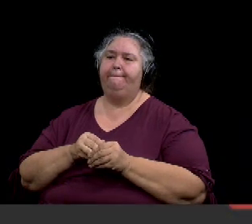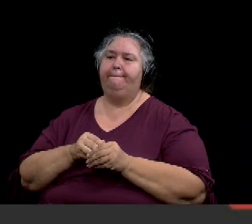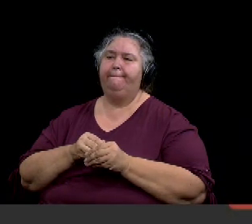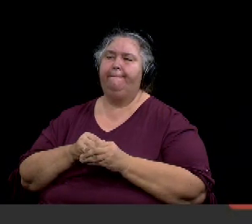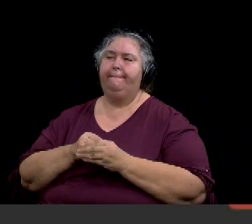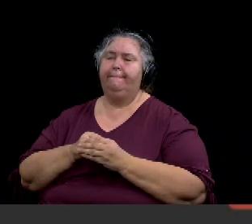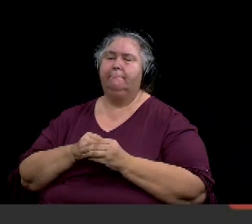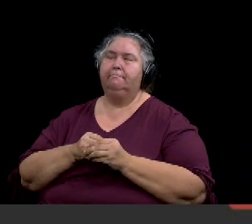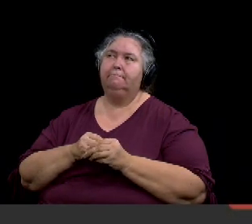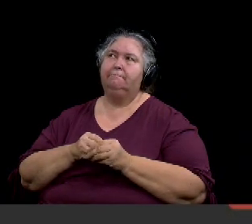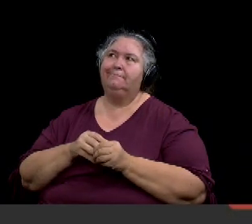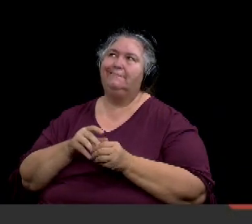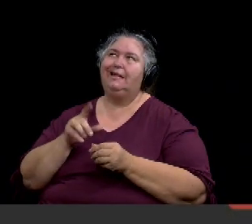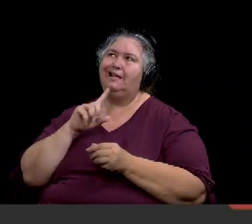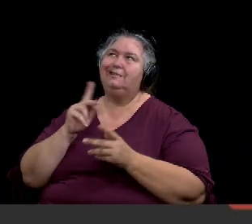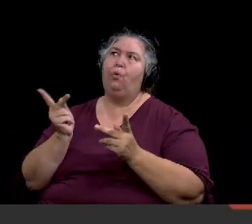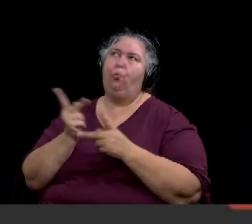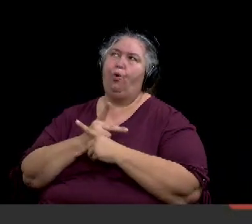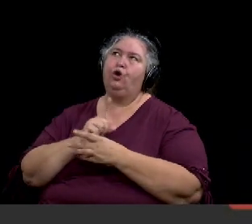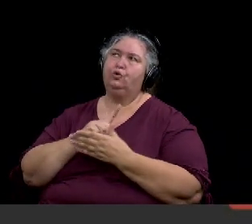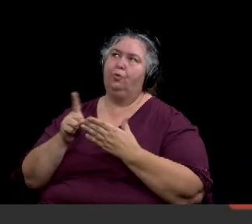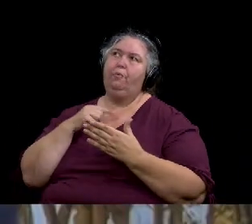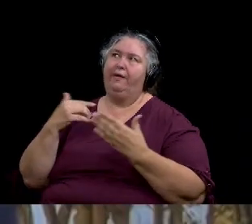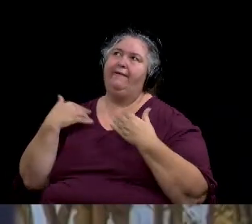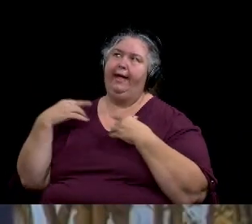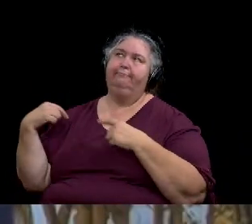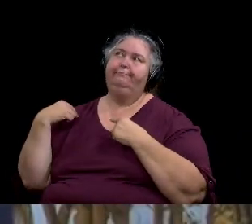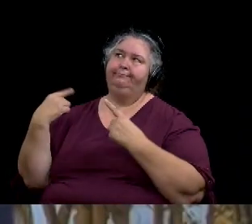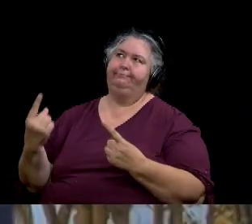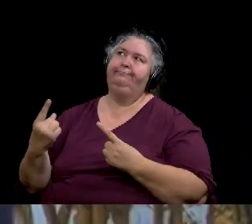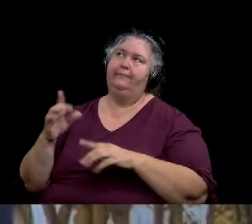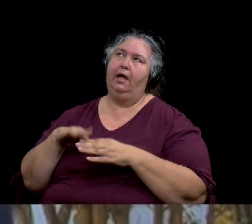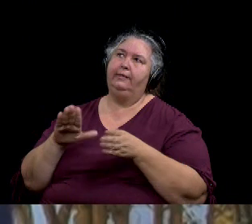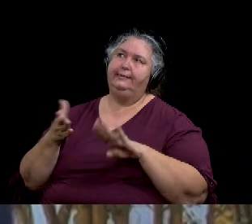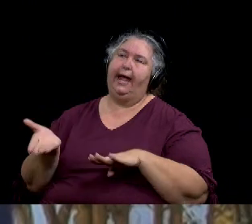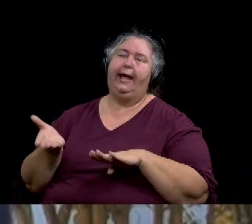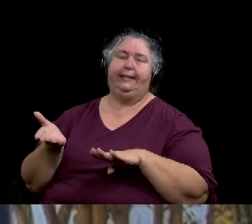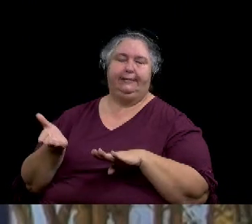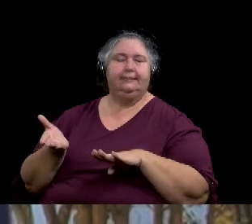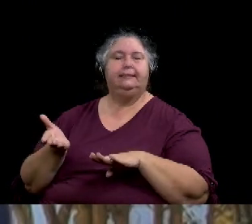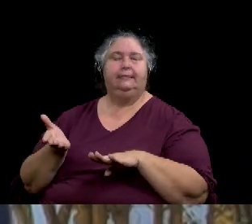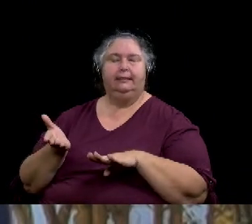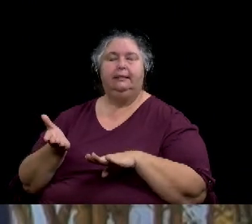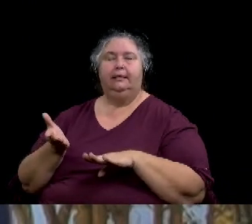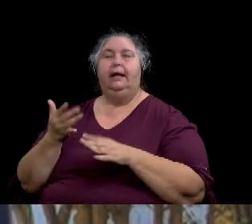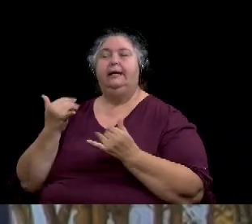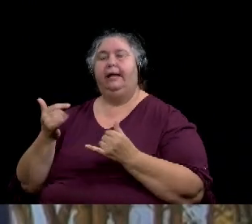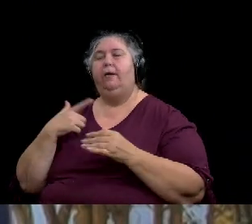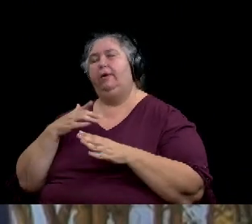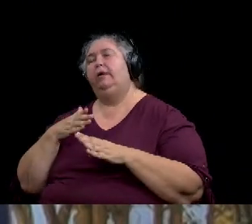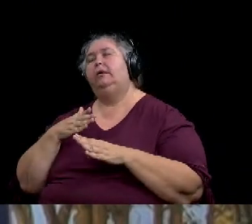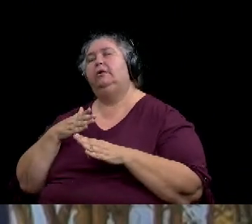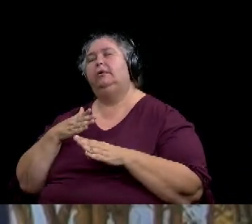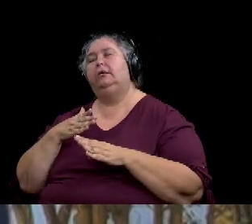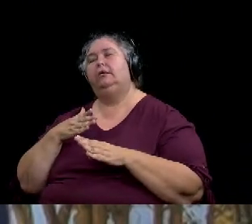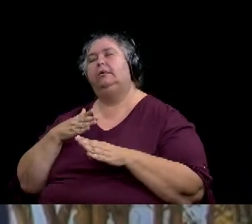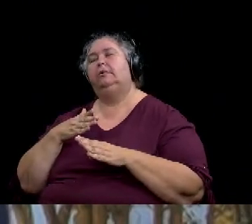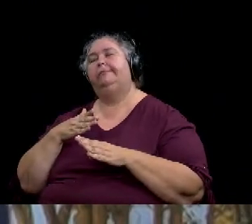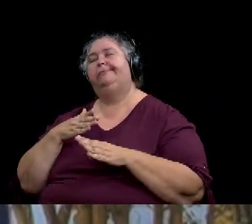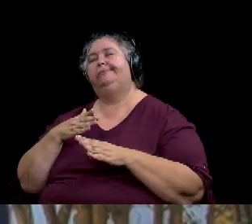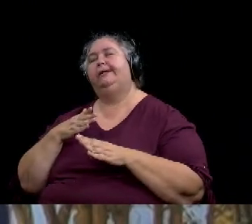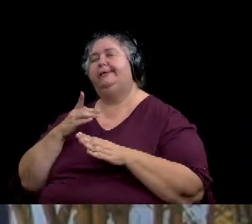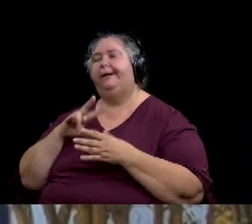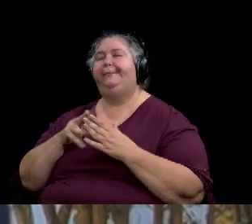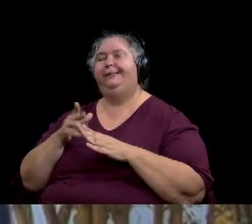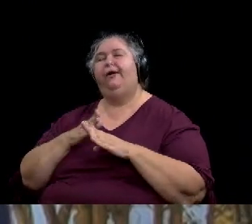worst week we've had in several weeks on fatalities. We have now crossed another grim milestone, which is over 100